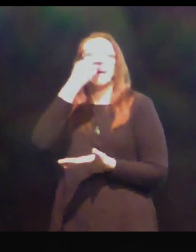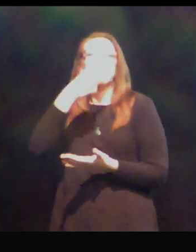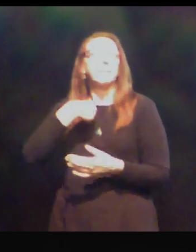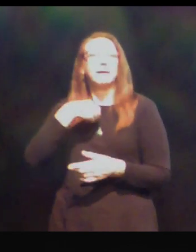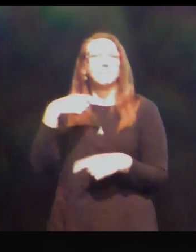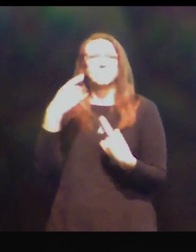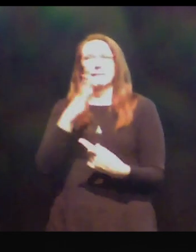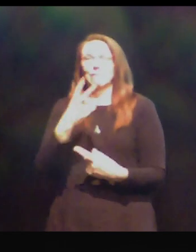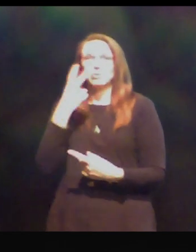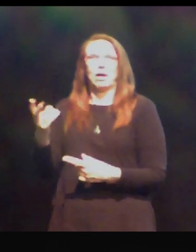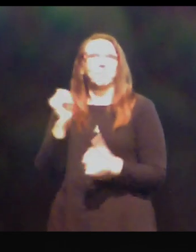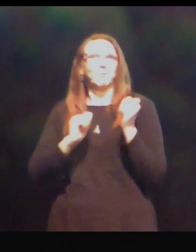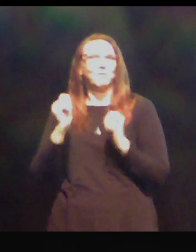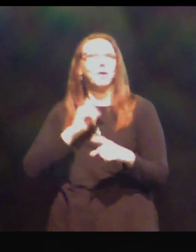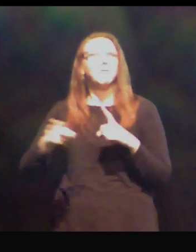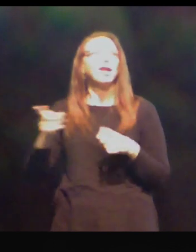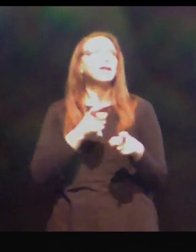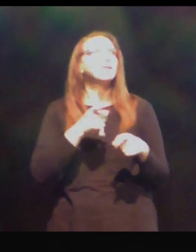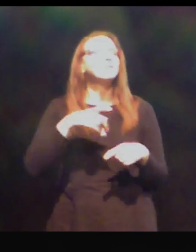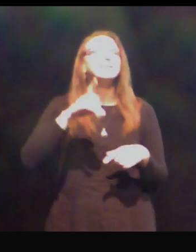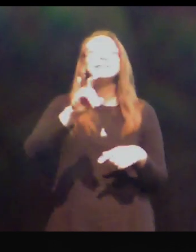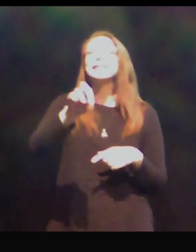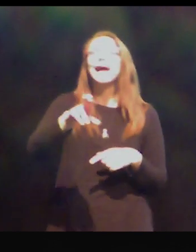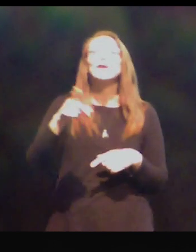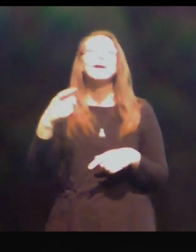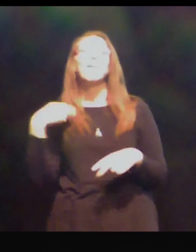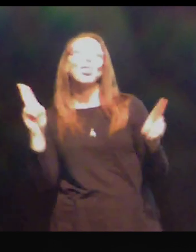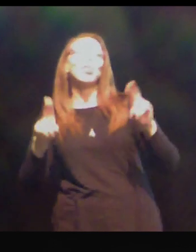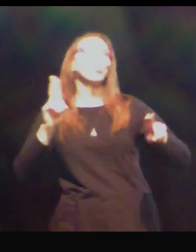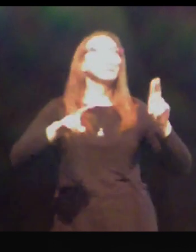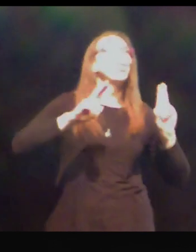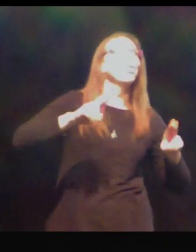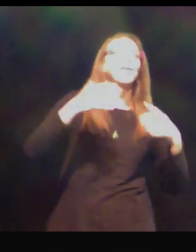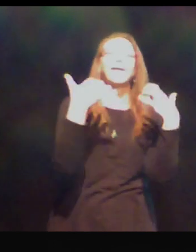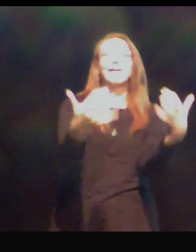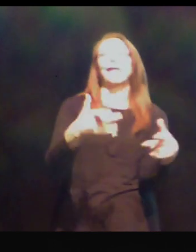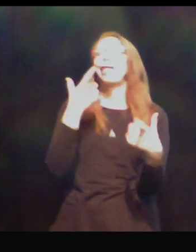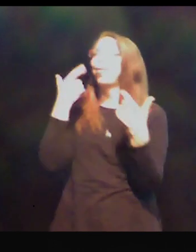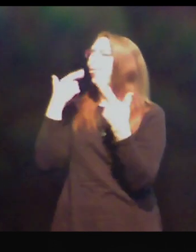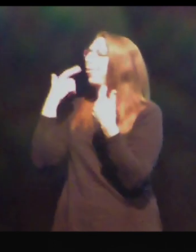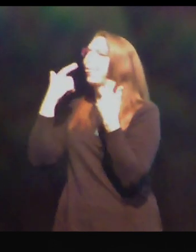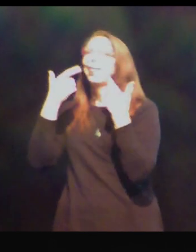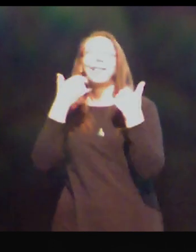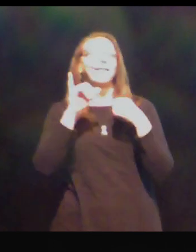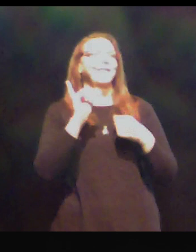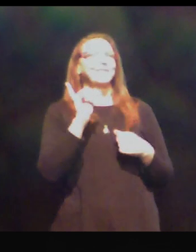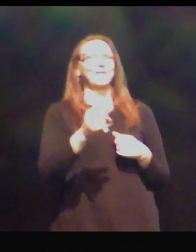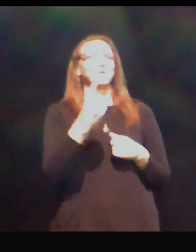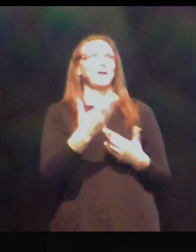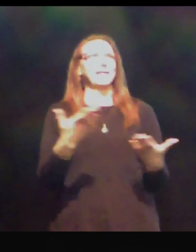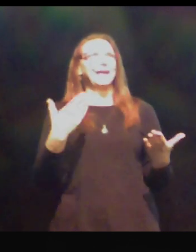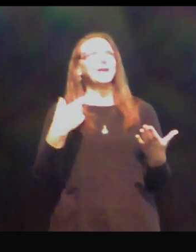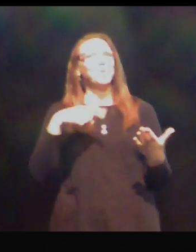him perform, but just telling jokes around the diner, he was so funny, making everybody laugh. And that was another thing that we really pushed